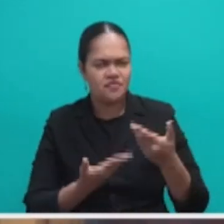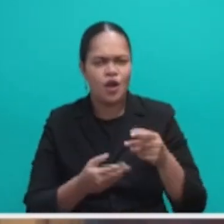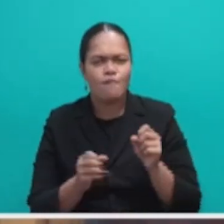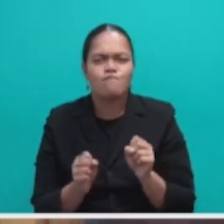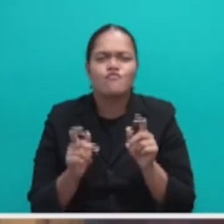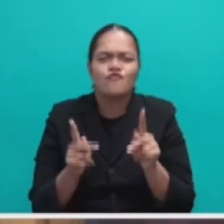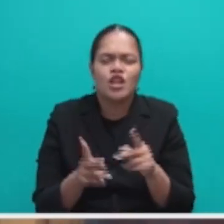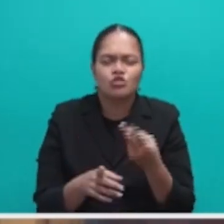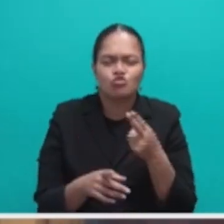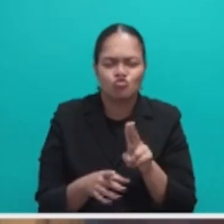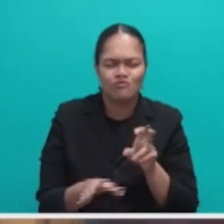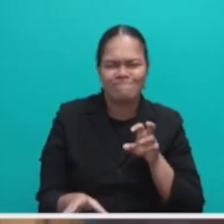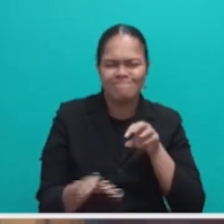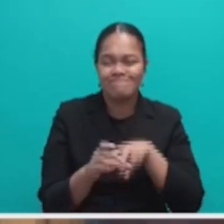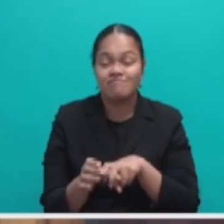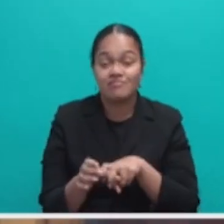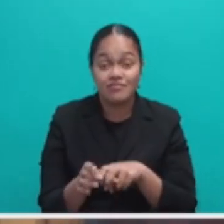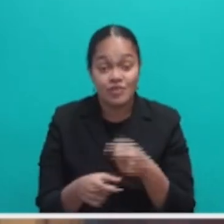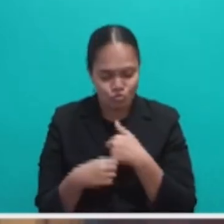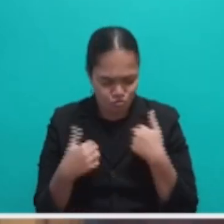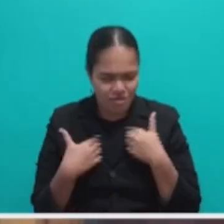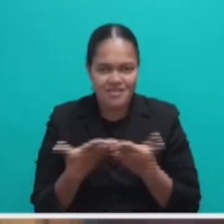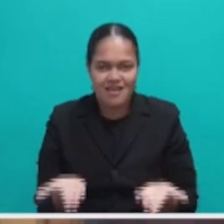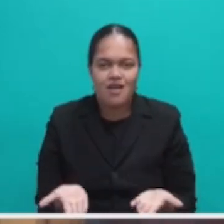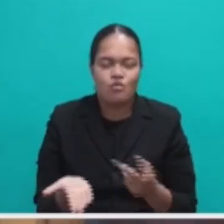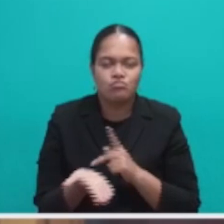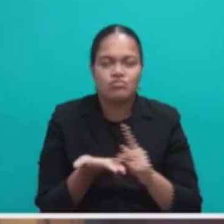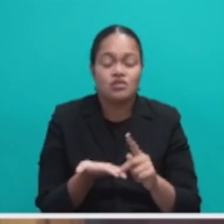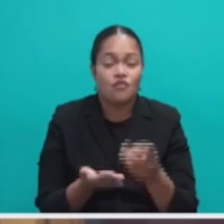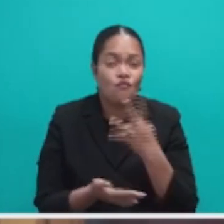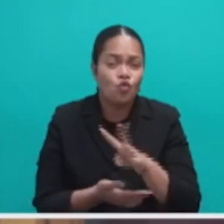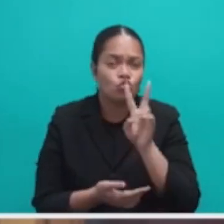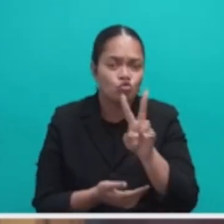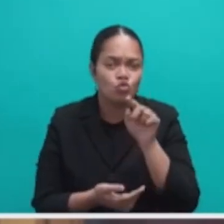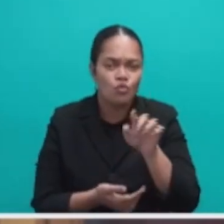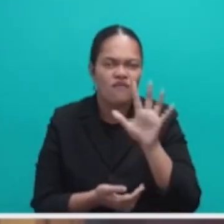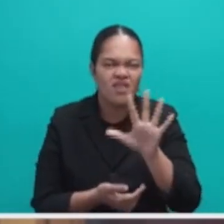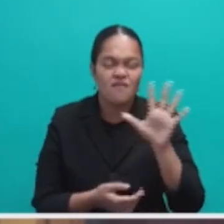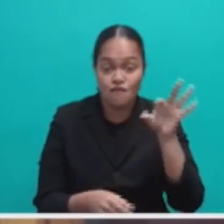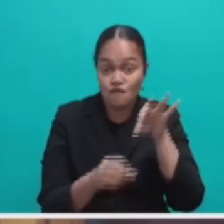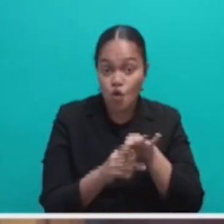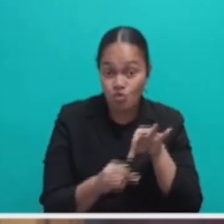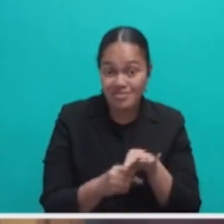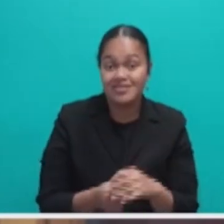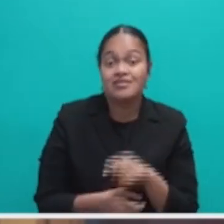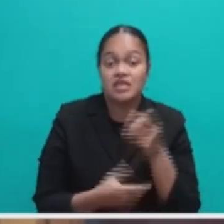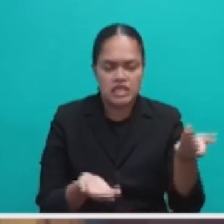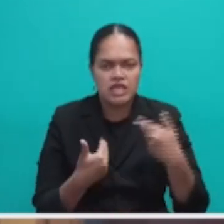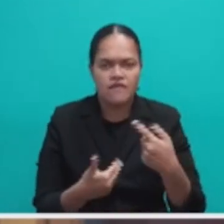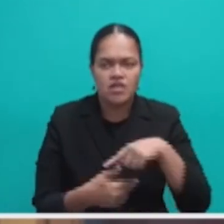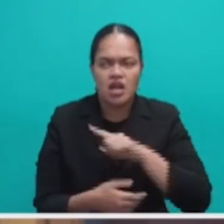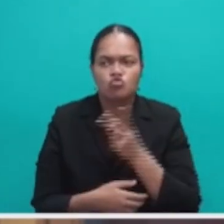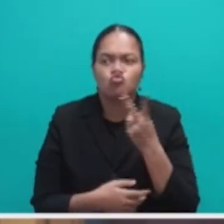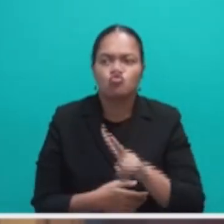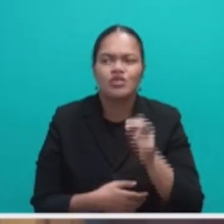to occupy the seats we currently occupy, the 42.55% of voters that gave us